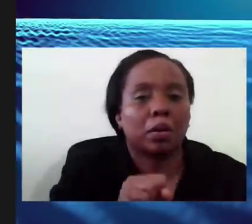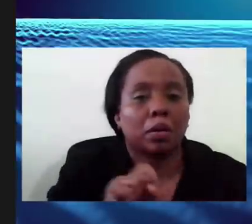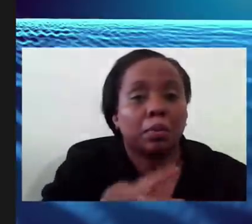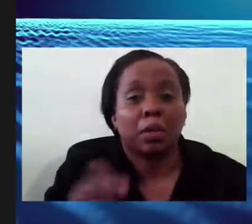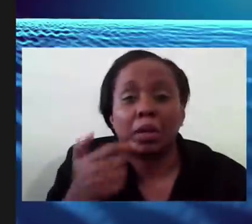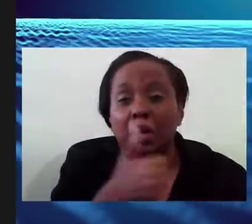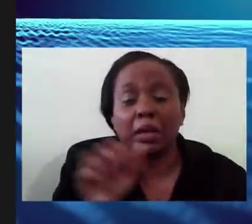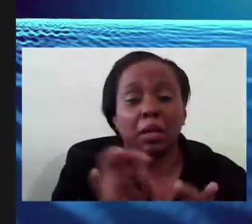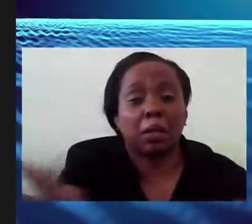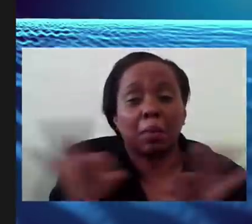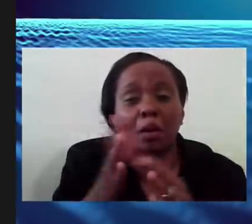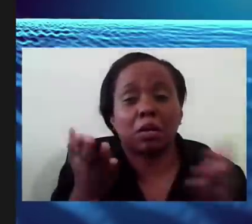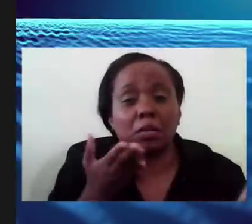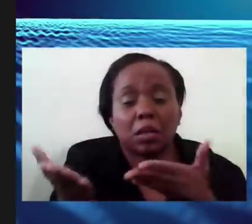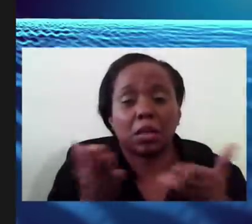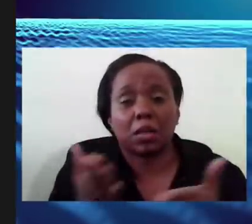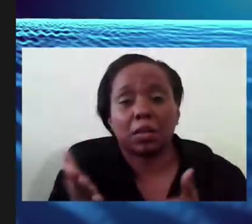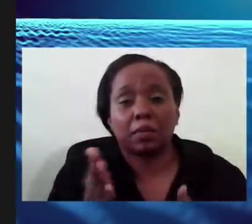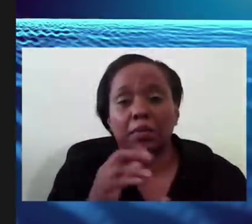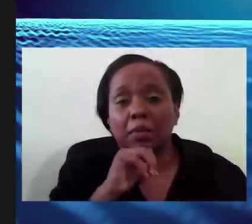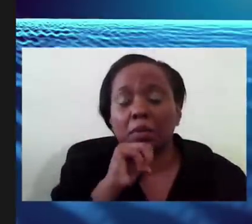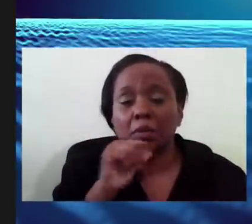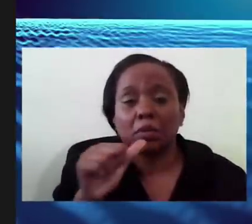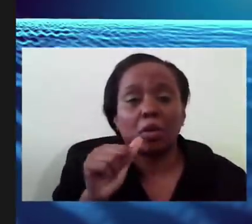going to be offline for the cleanings?